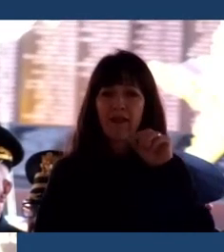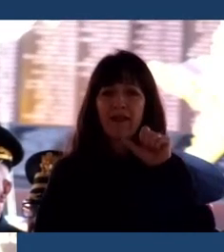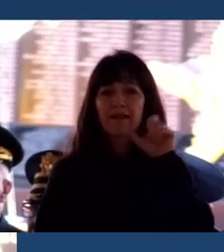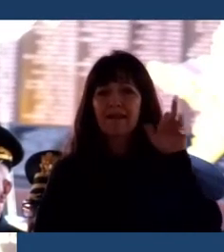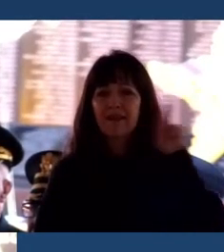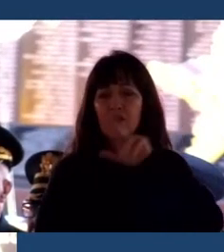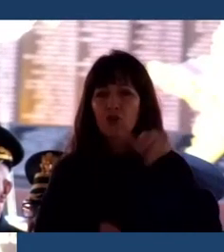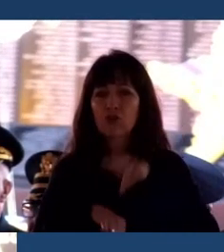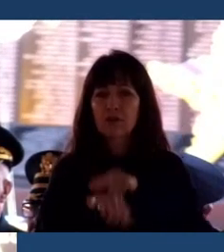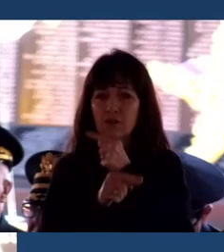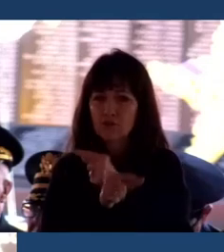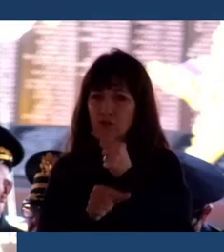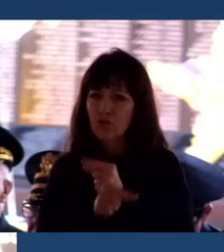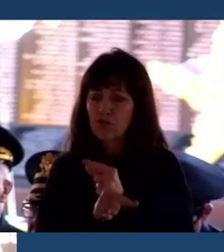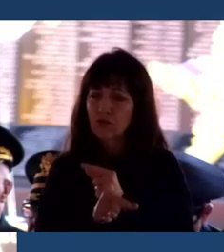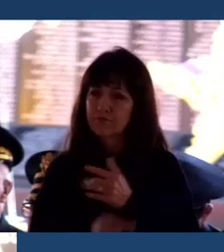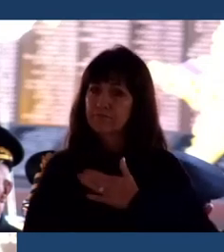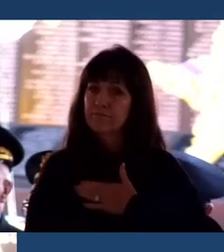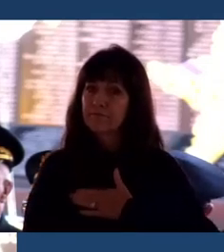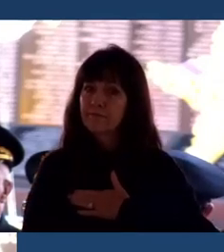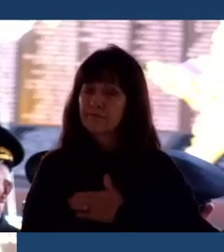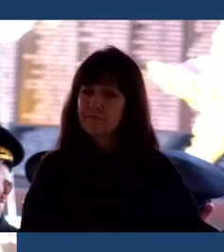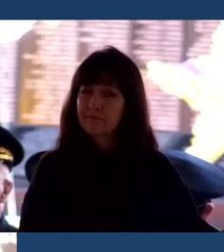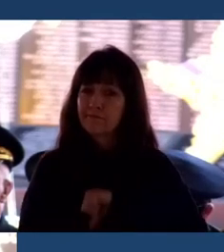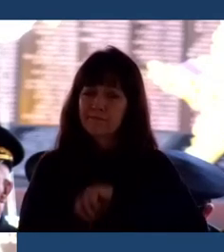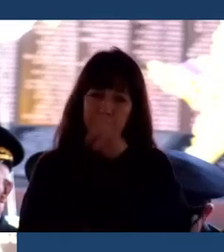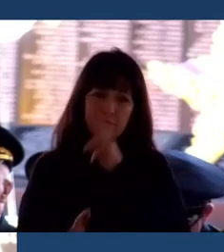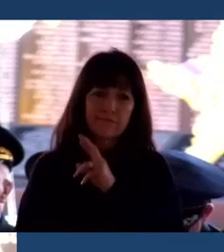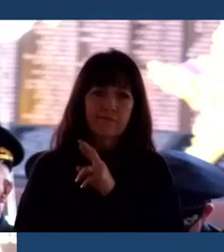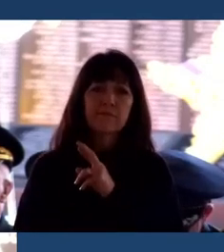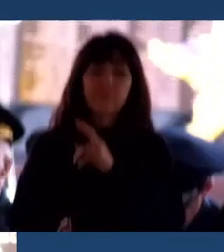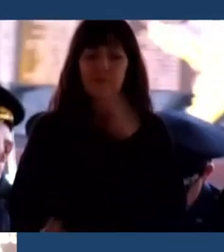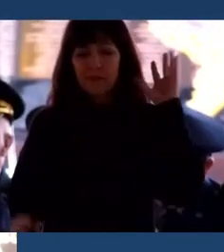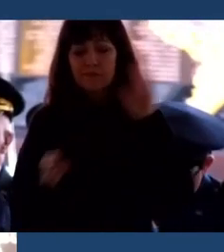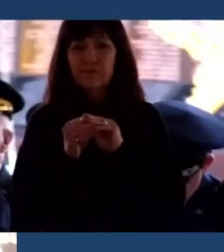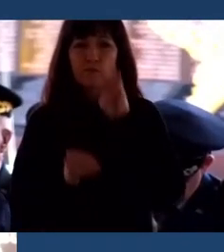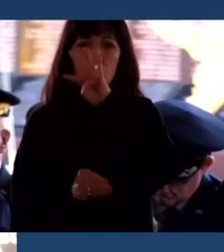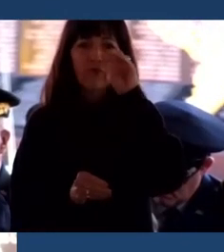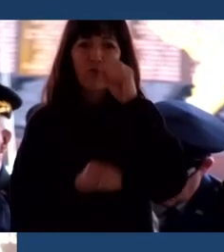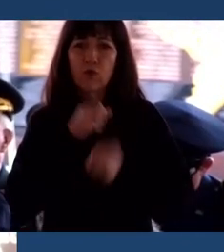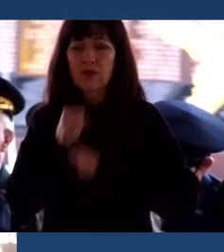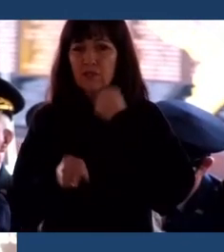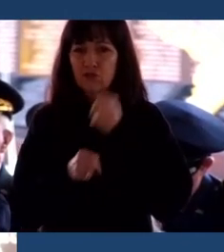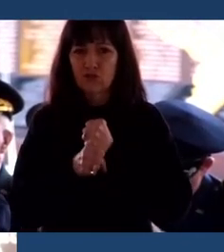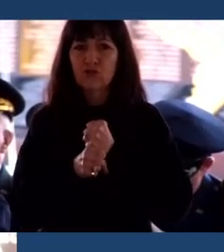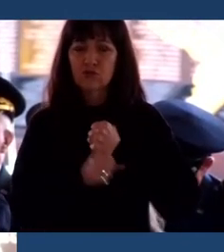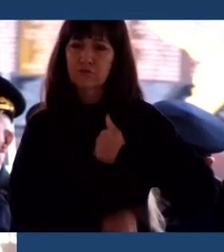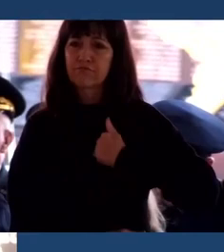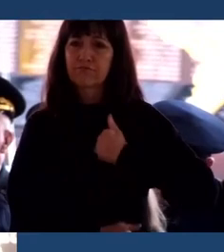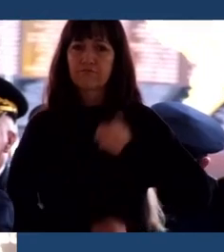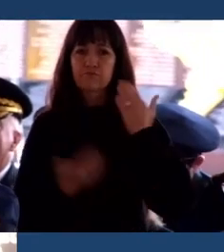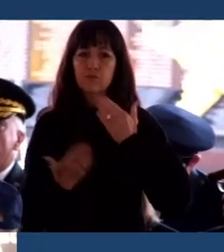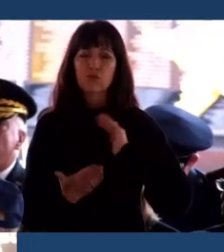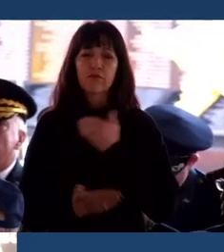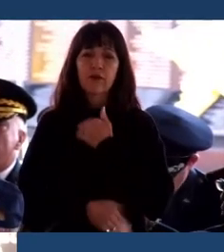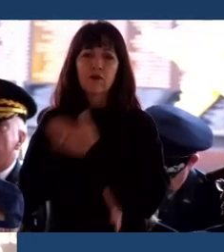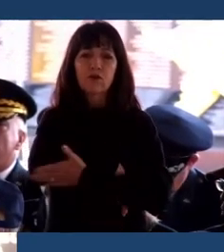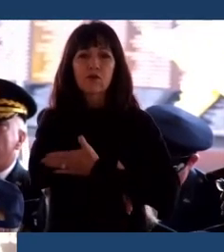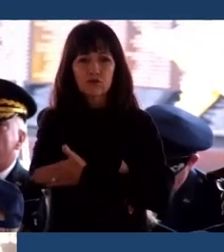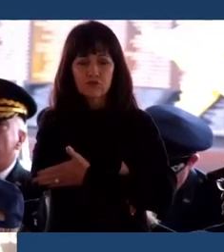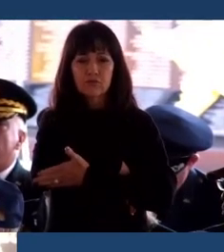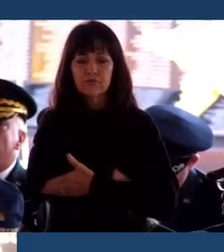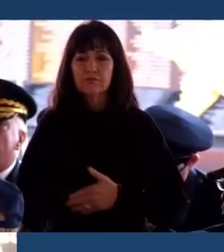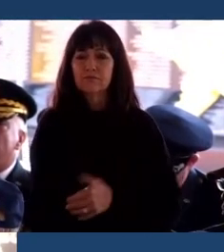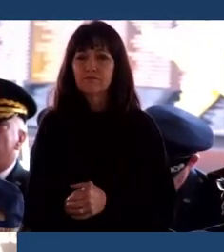the distinct pleasure of serving our country for a total of 40 years. My service story